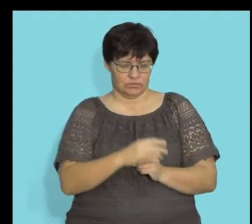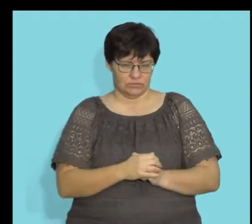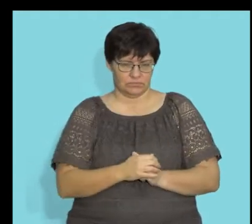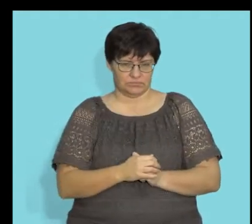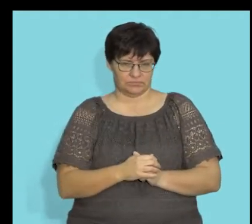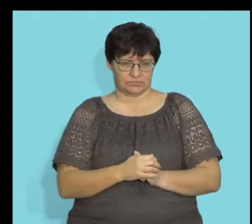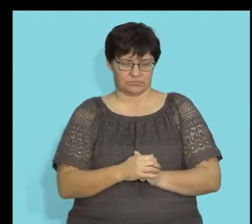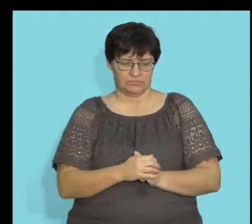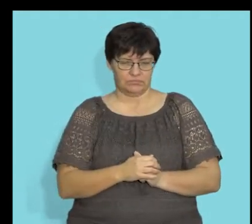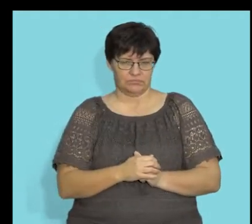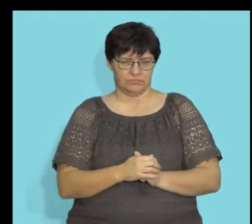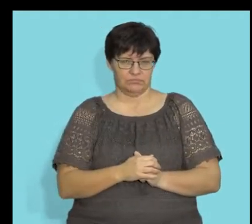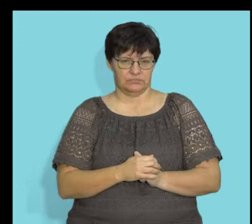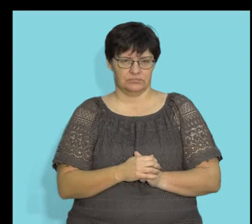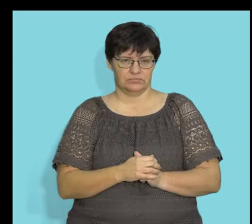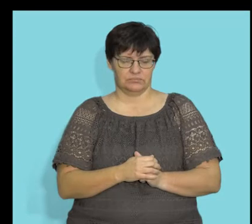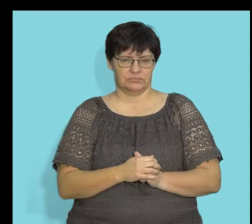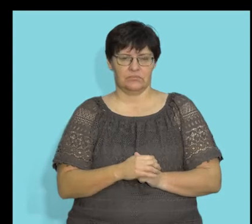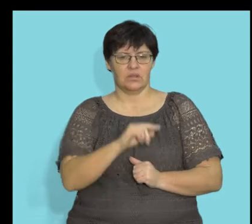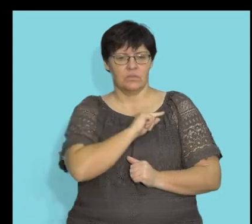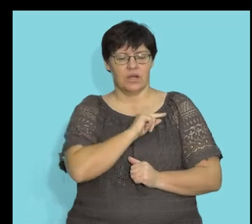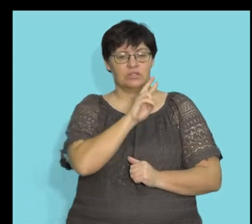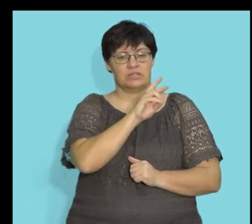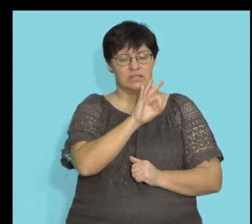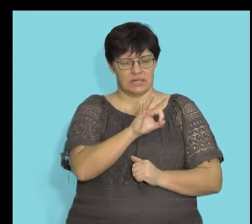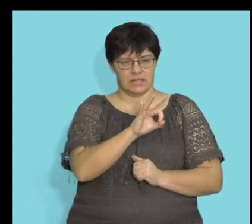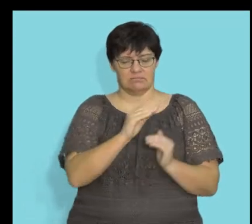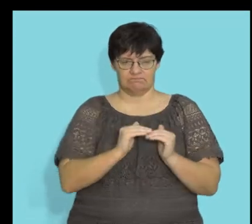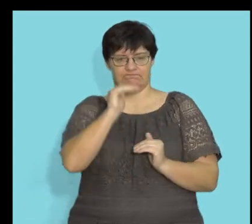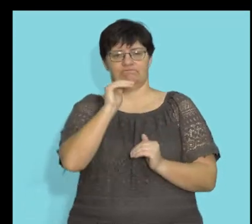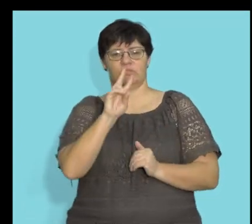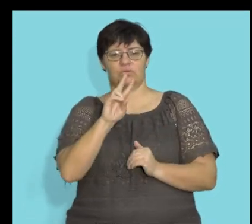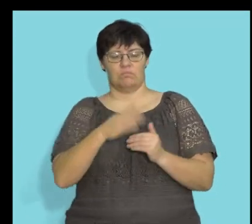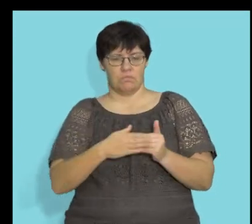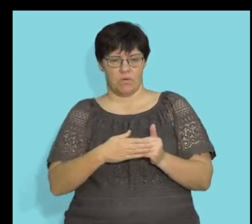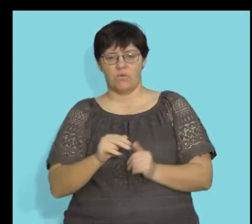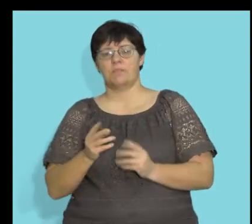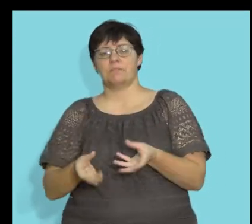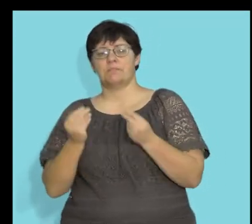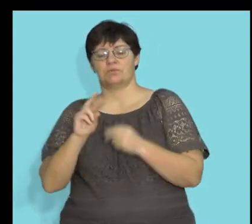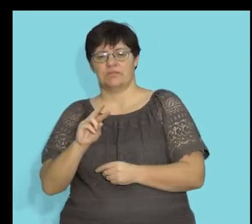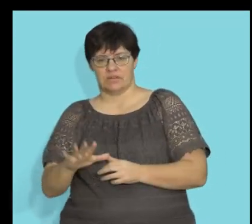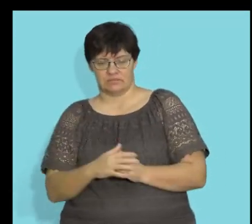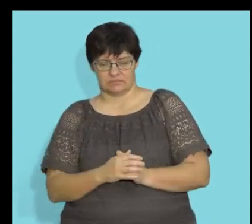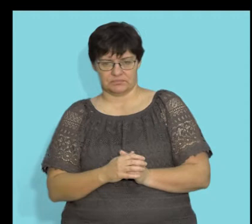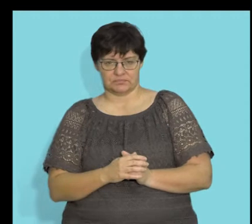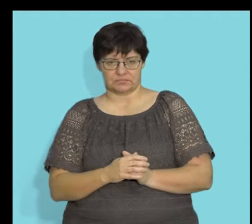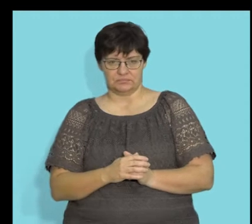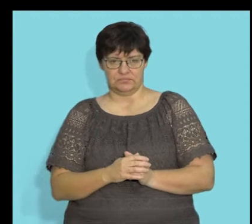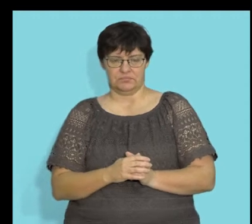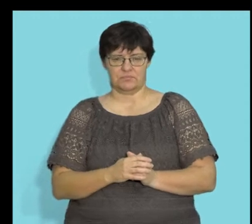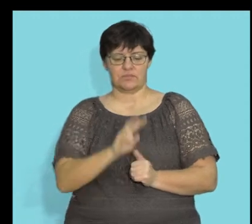common difference of positive 2, because 23 has increased by 2 to get to